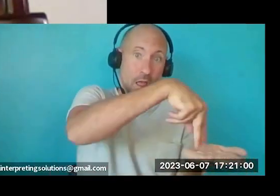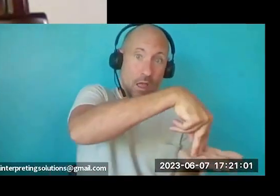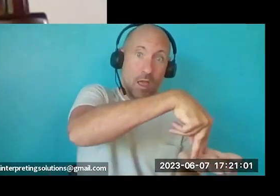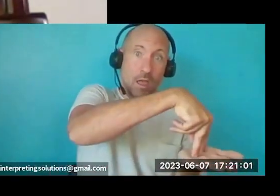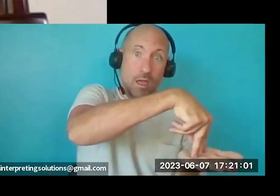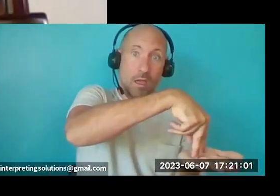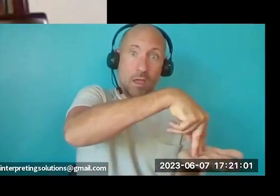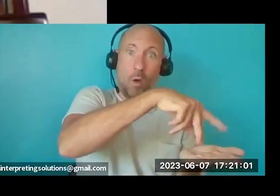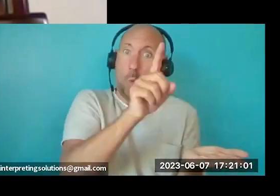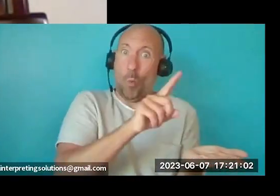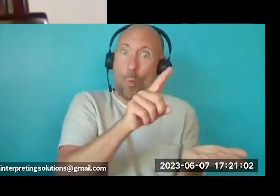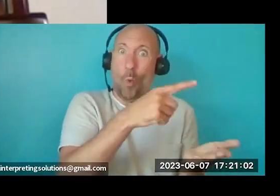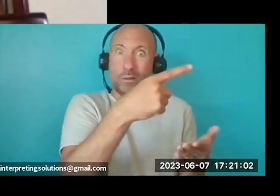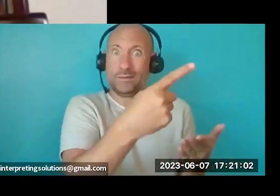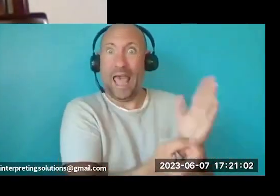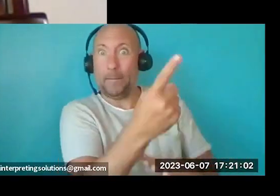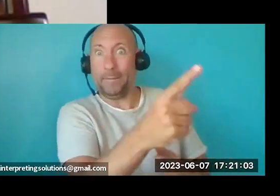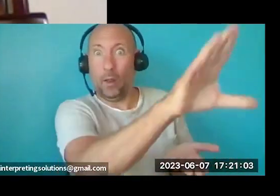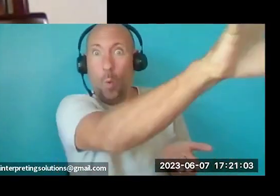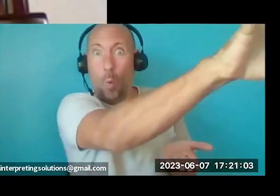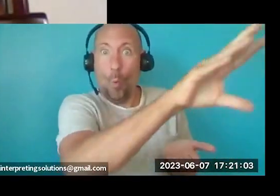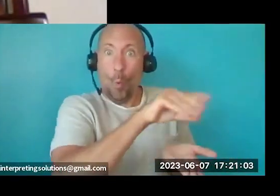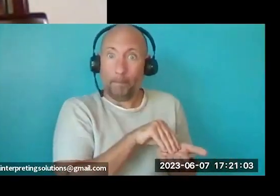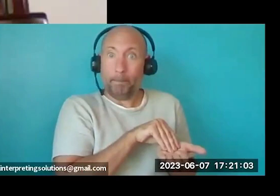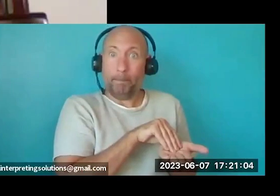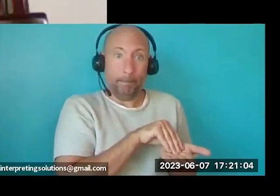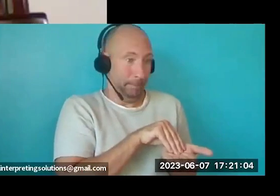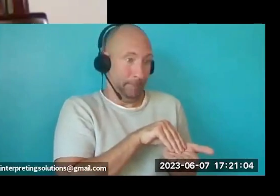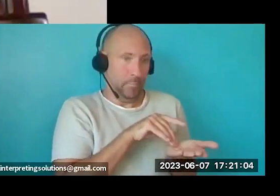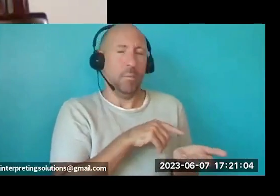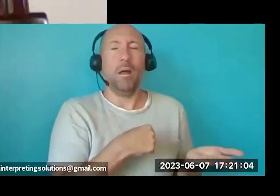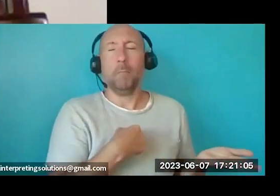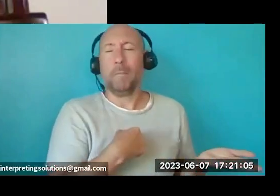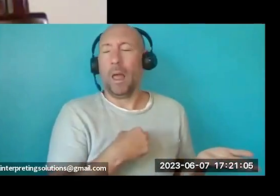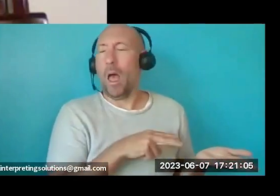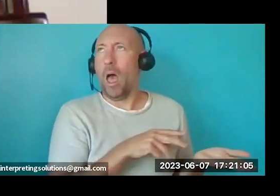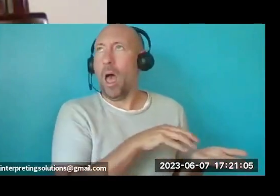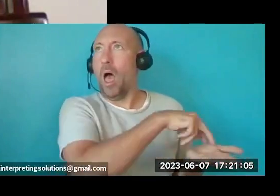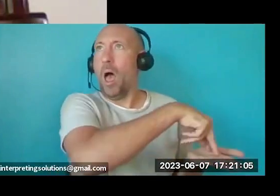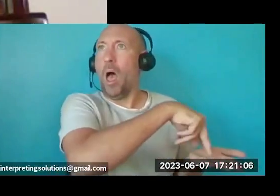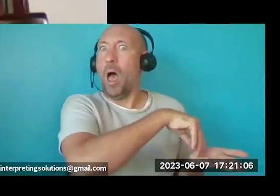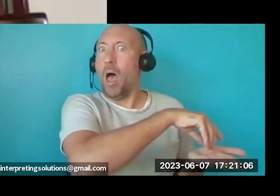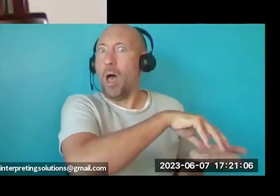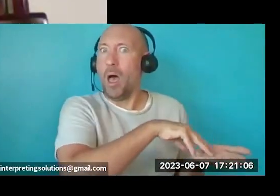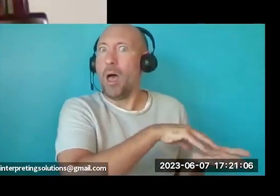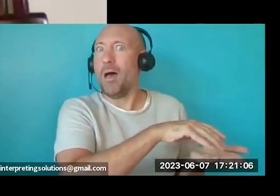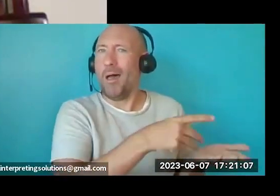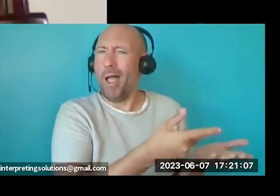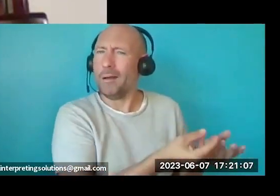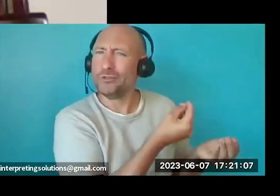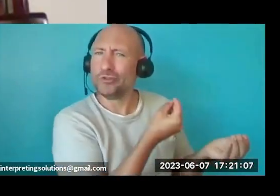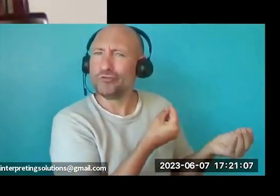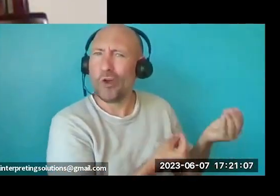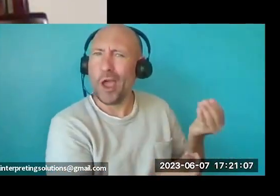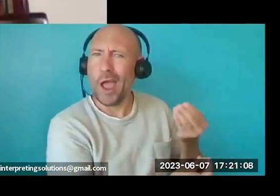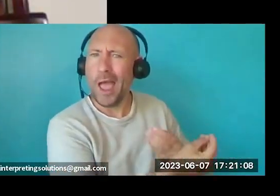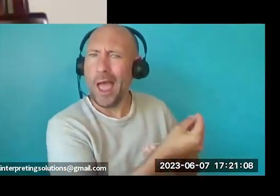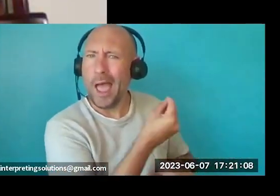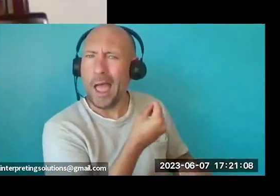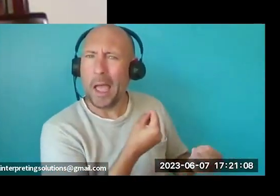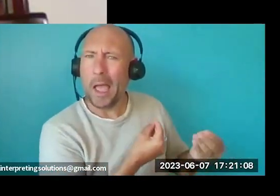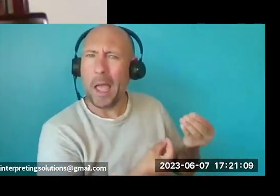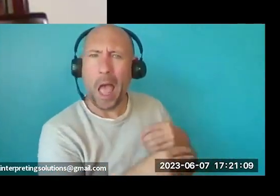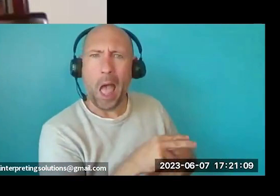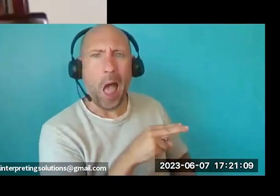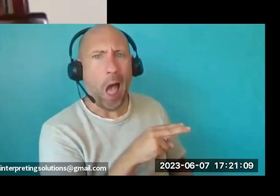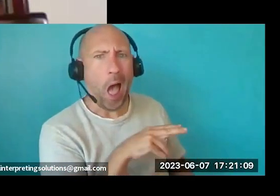hand to show where performance were on stage. So we created all the descriptions starting from that. We